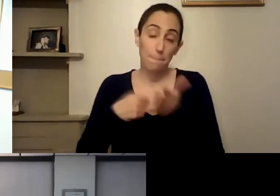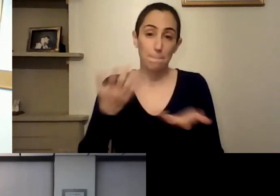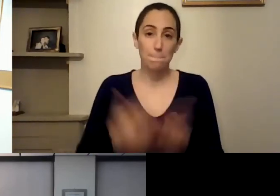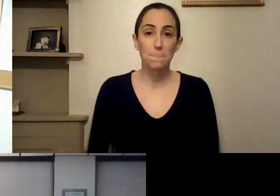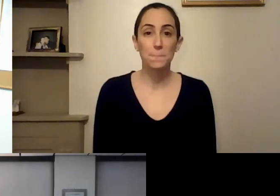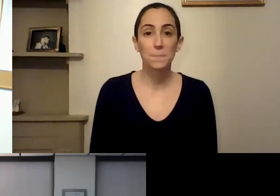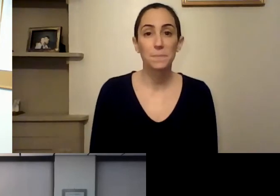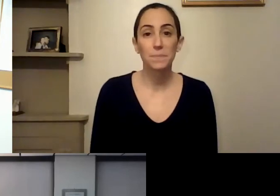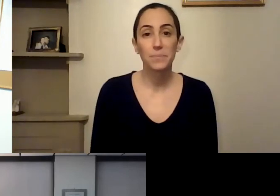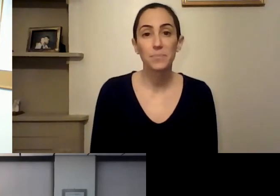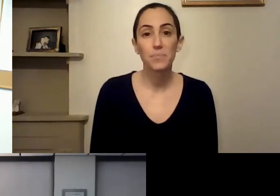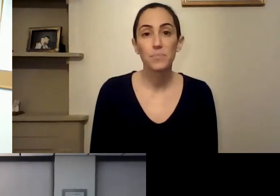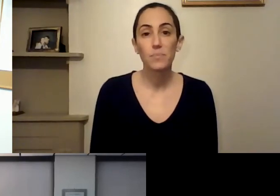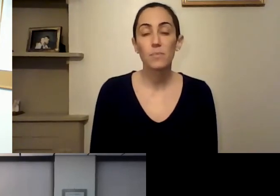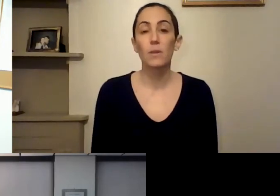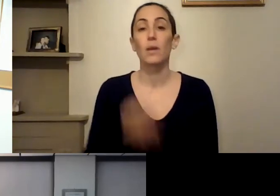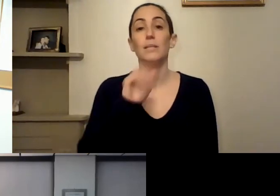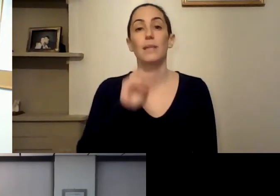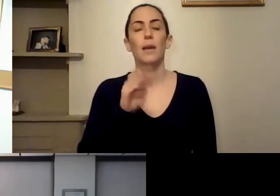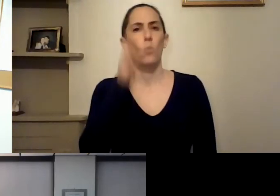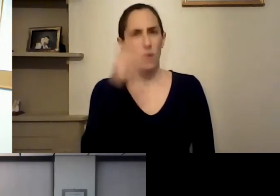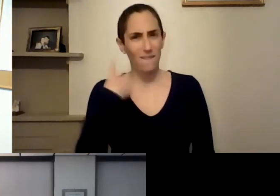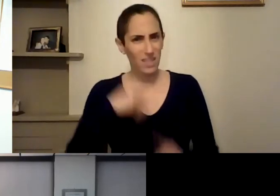Will there be a different vaccine for children?